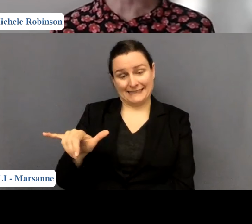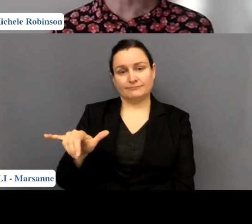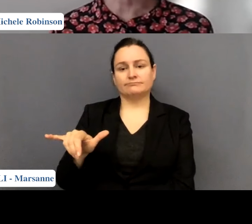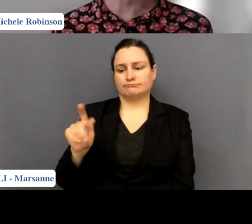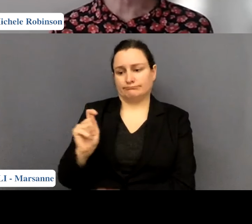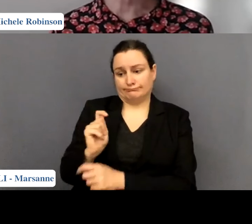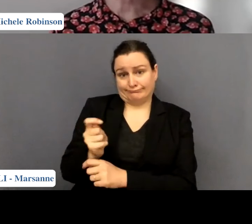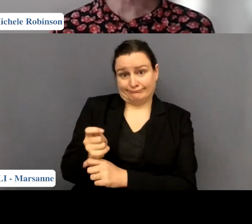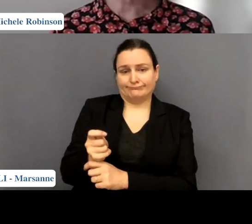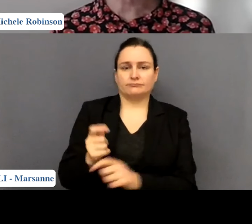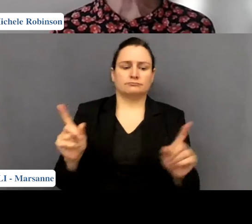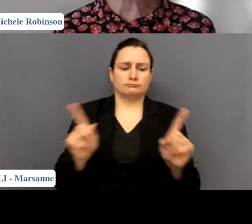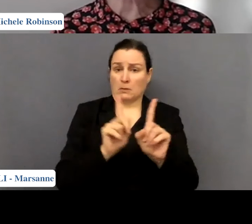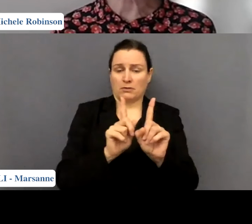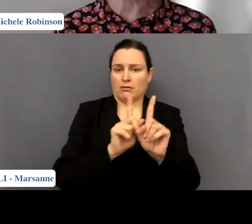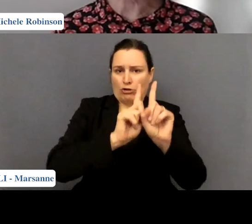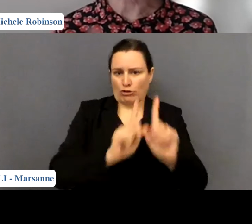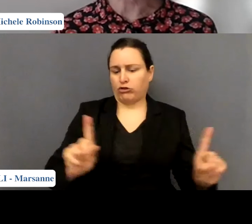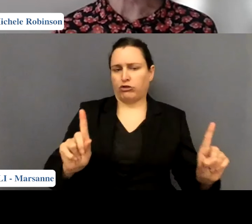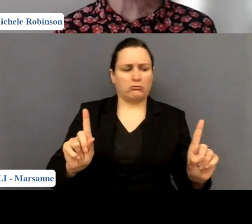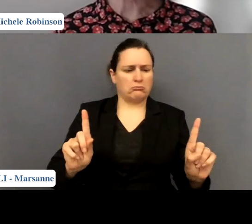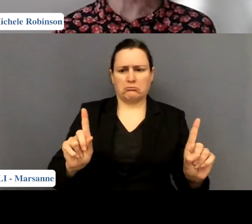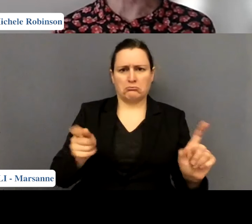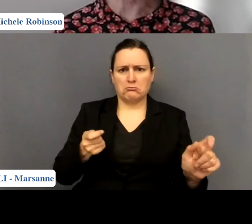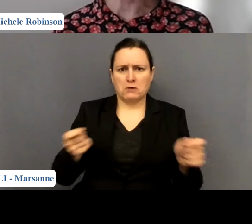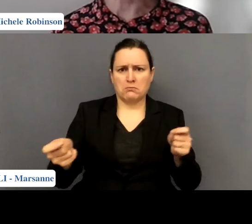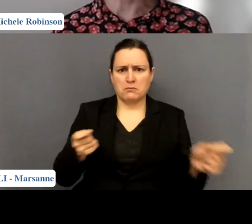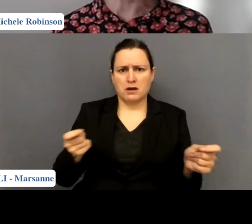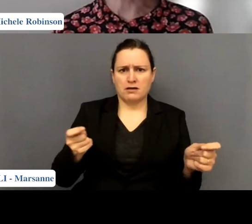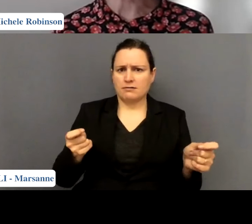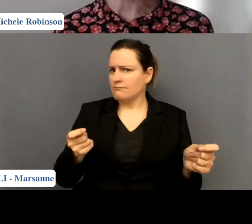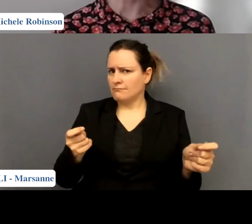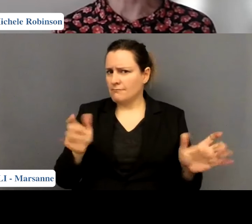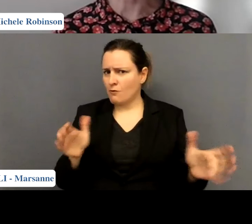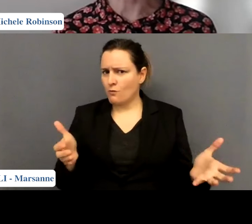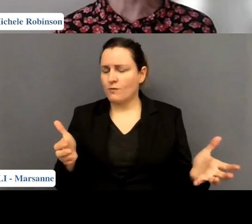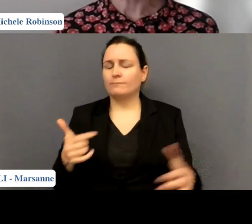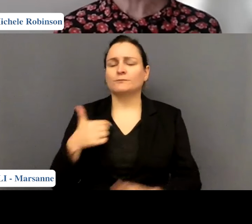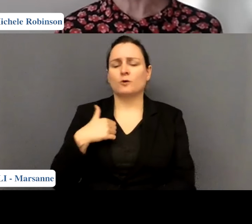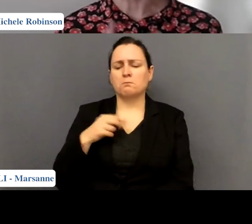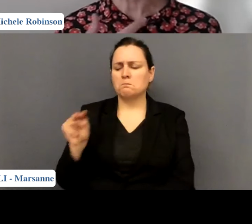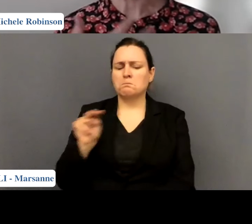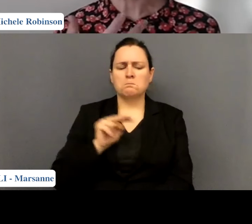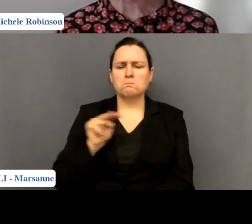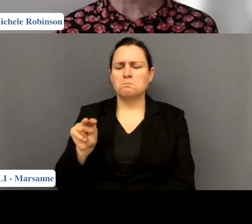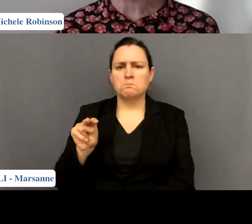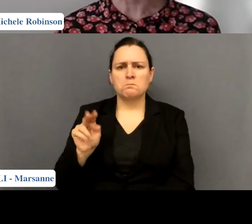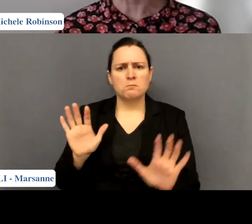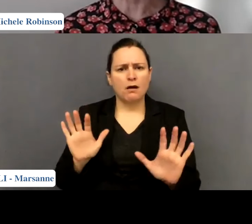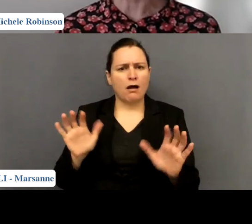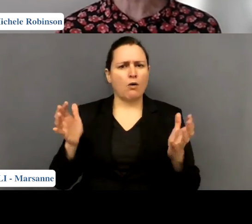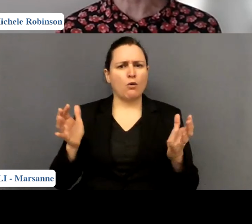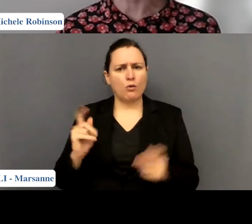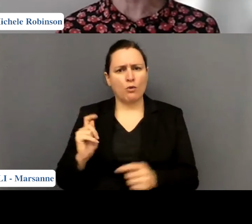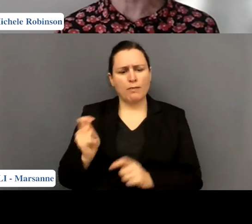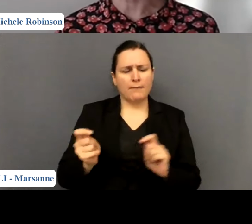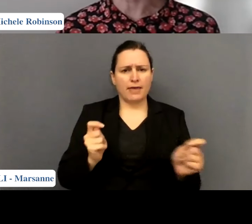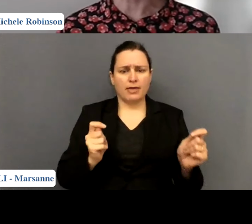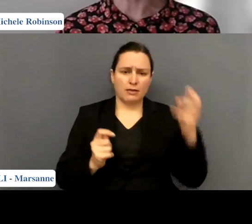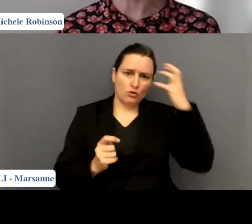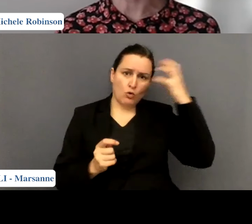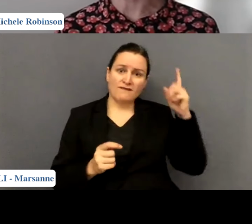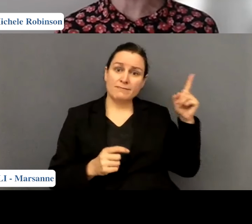it was found very clearly on the basis of some of the decisions that were being made, there was a real lack of